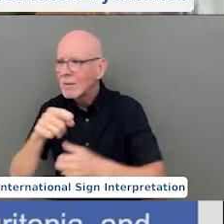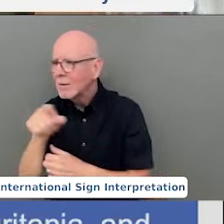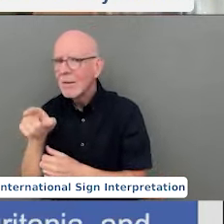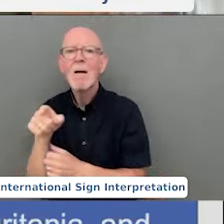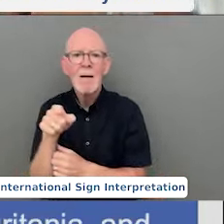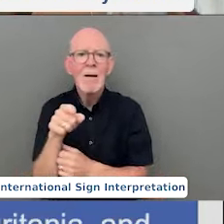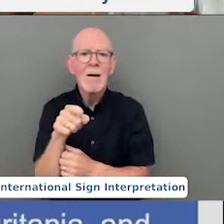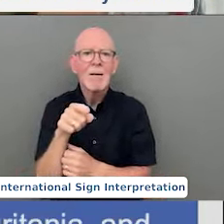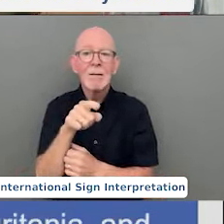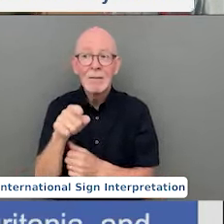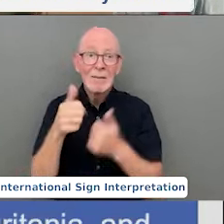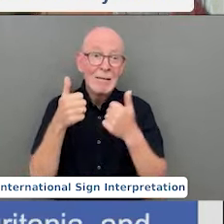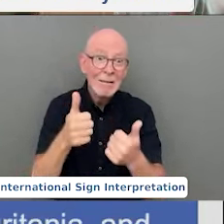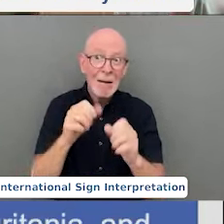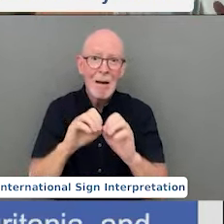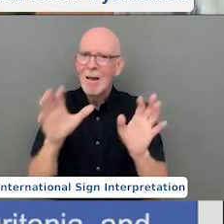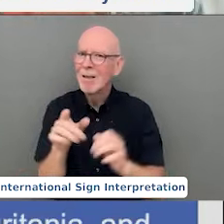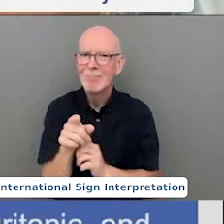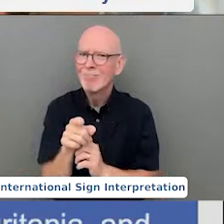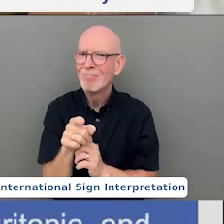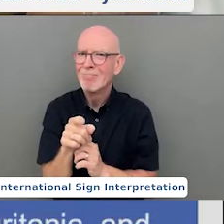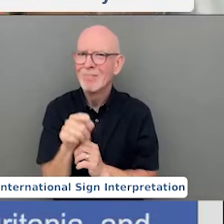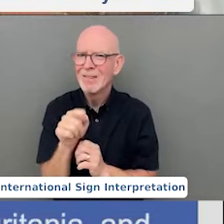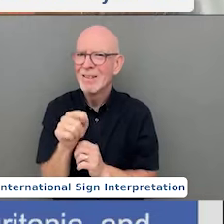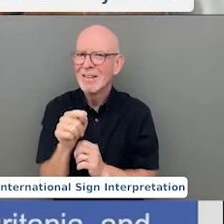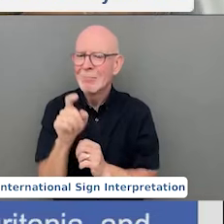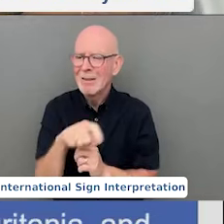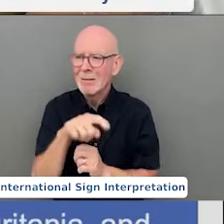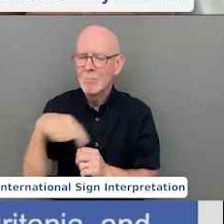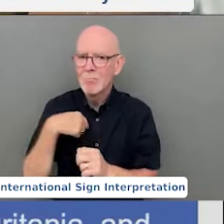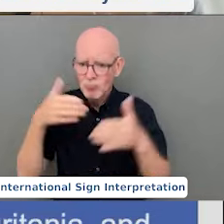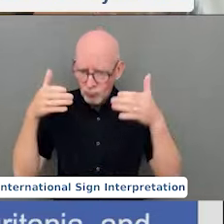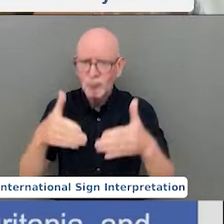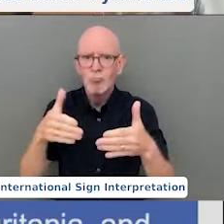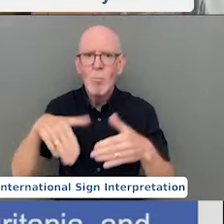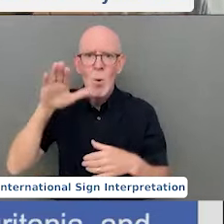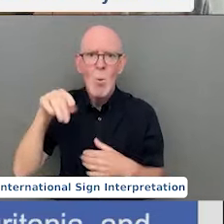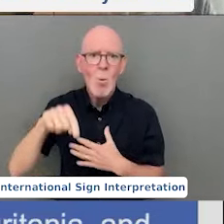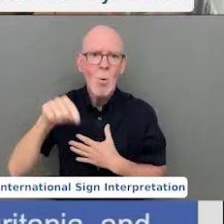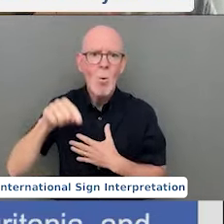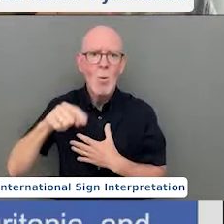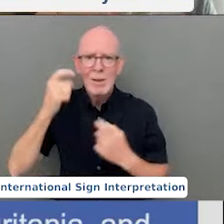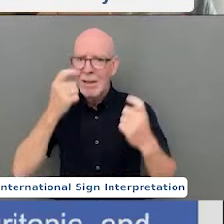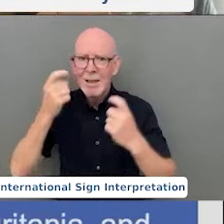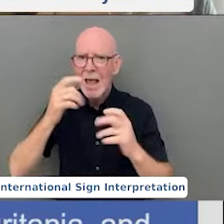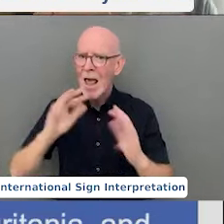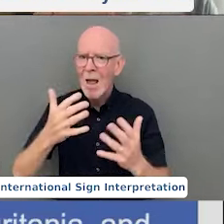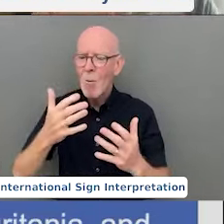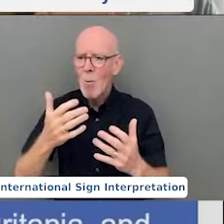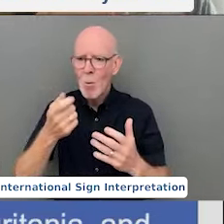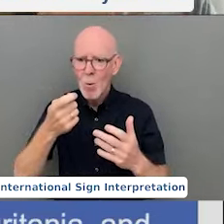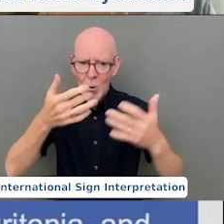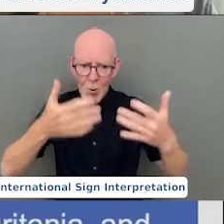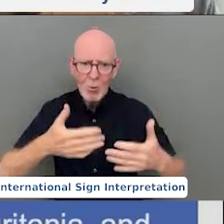the tools, the methodologies, the data, the kind of service models that we're going to use to do that costing are, I'd say,